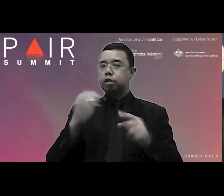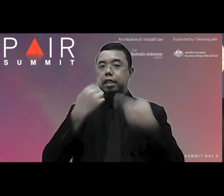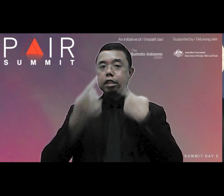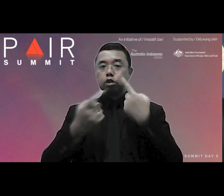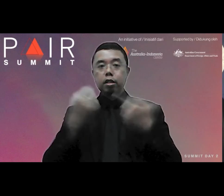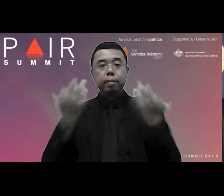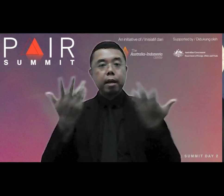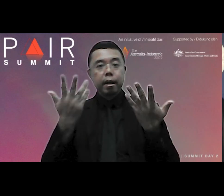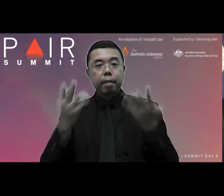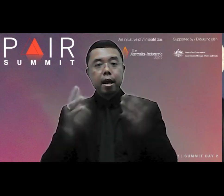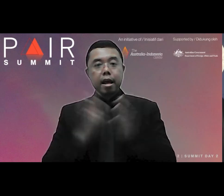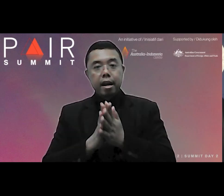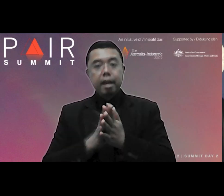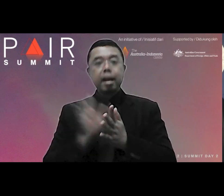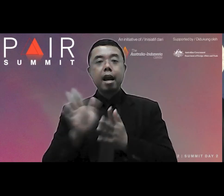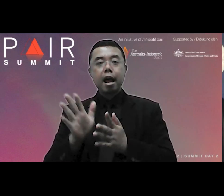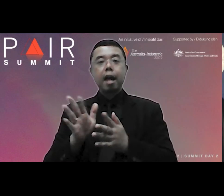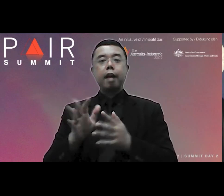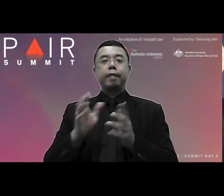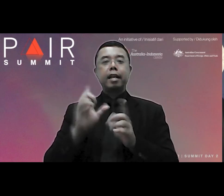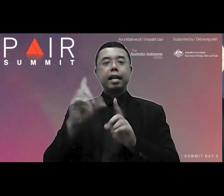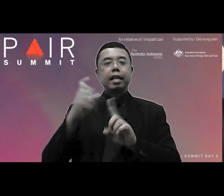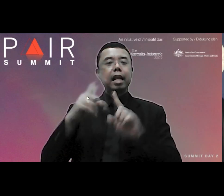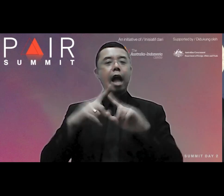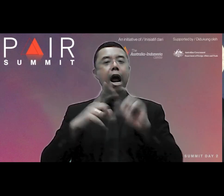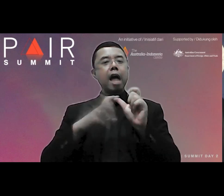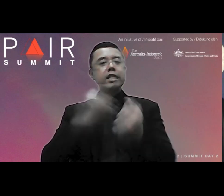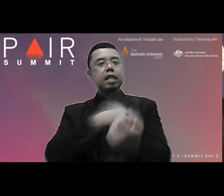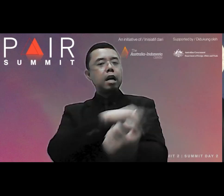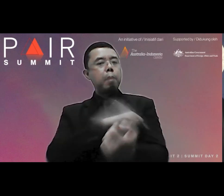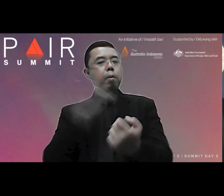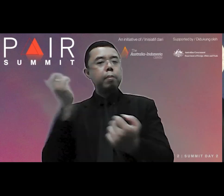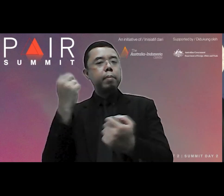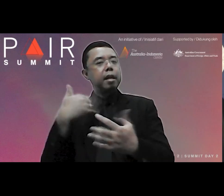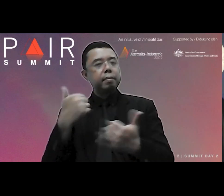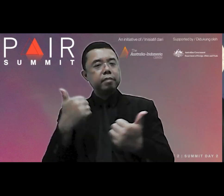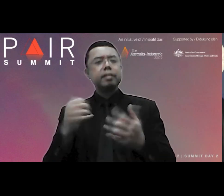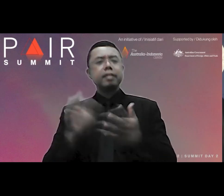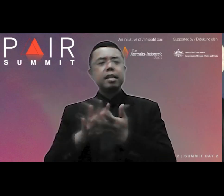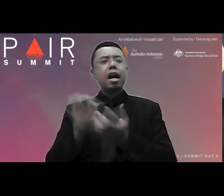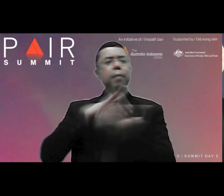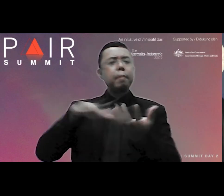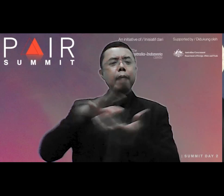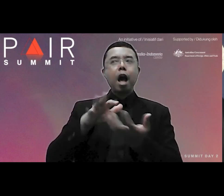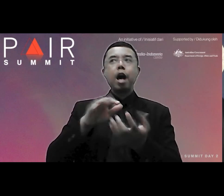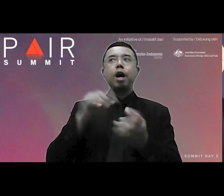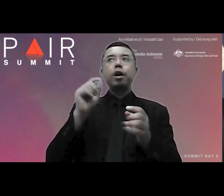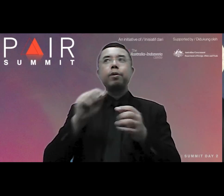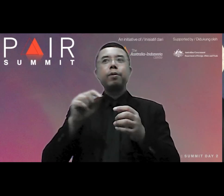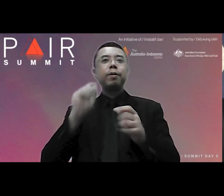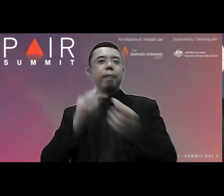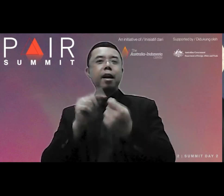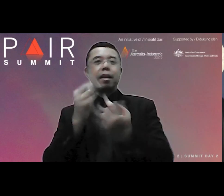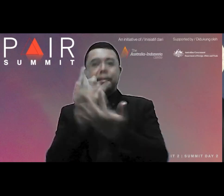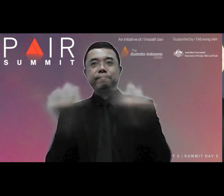government can impact on individuals' behaviour and compliance with these kind of protocols and regulations. And of course, the more